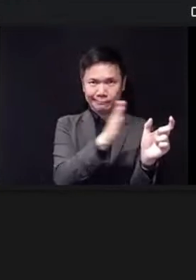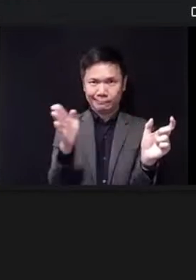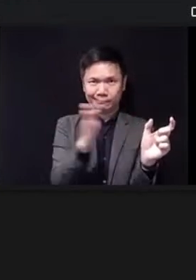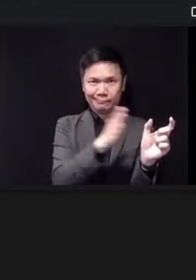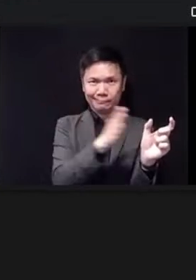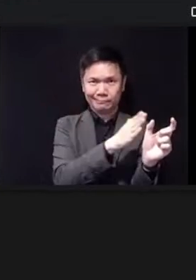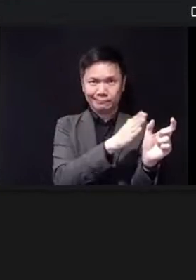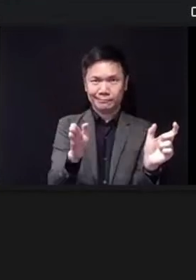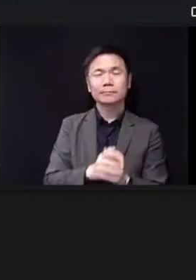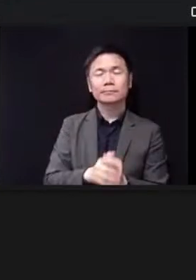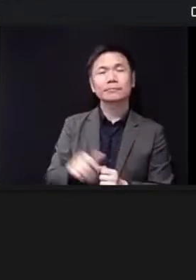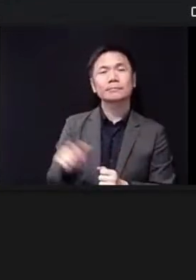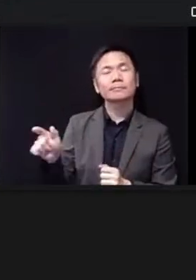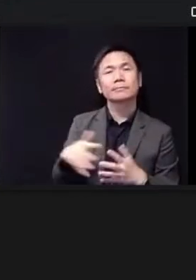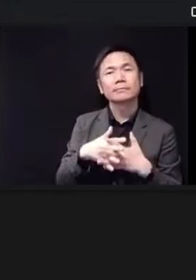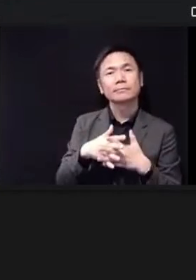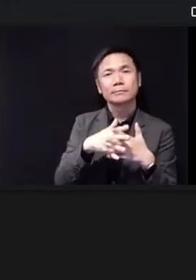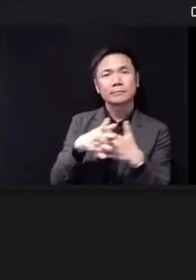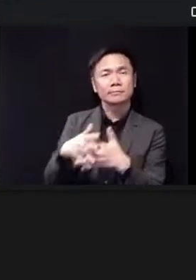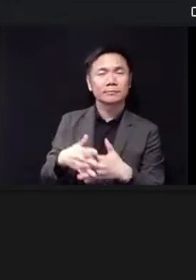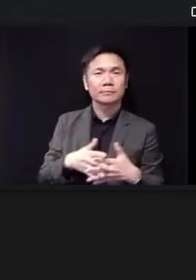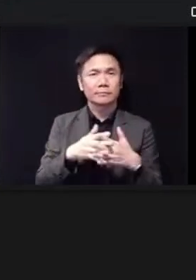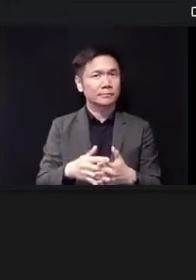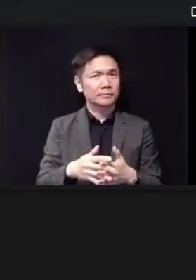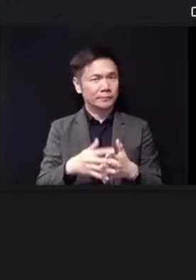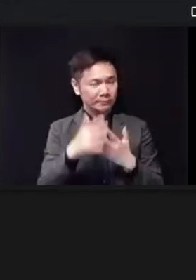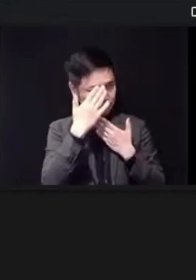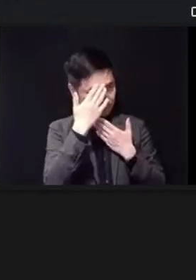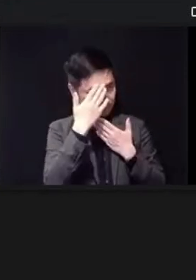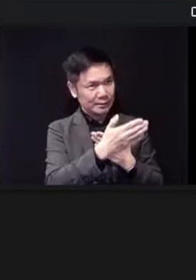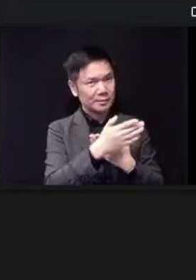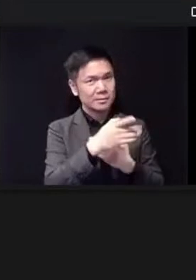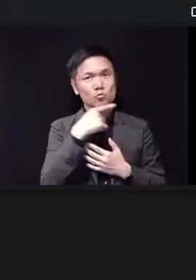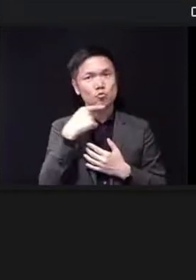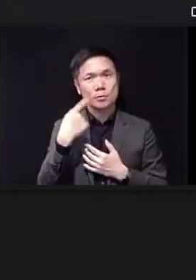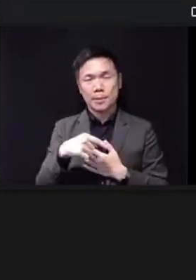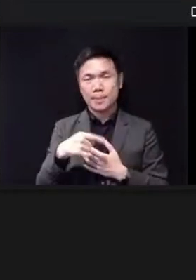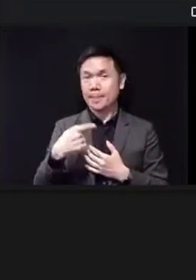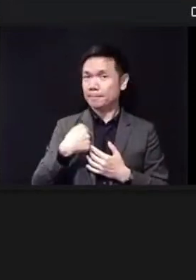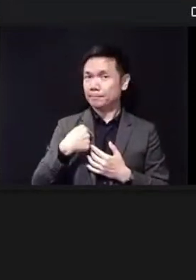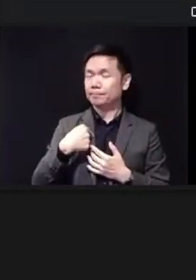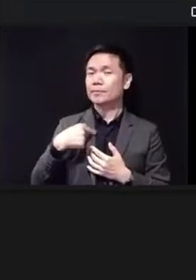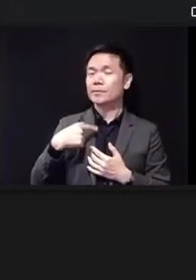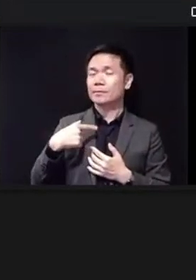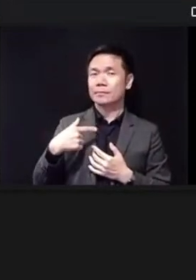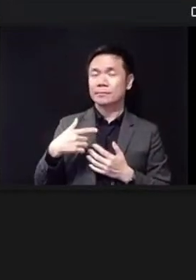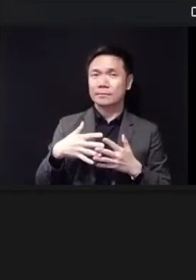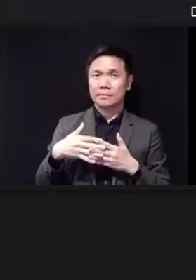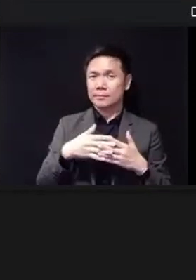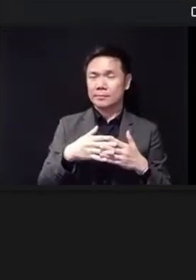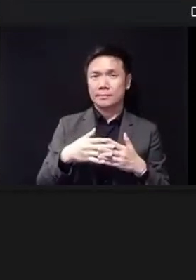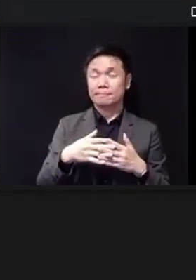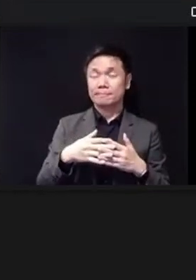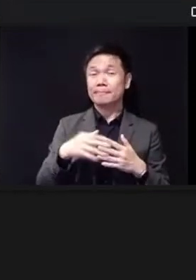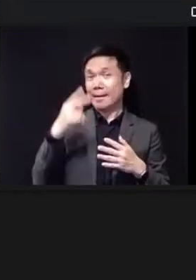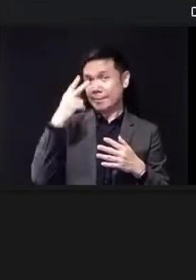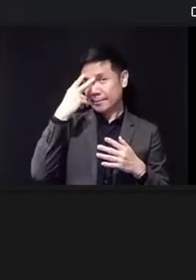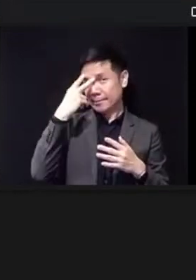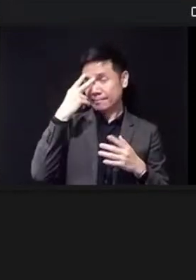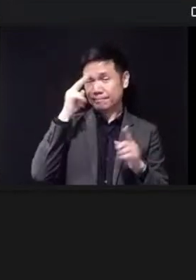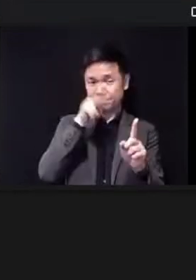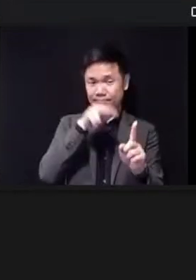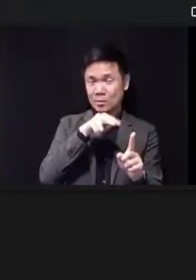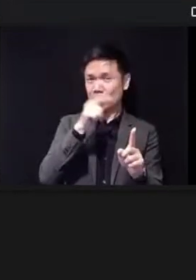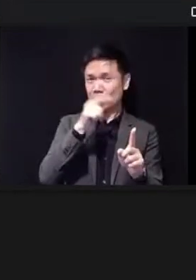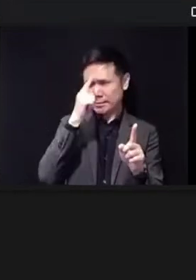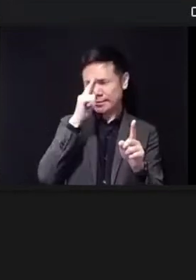Thank you so much. And I think my distinguished colleague from the Russian Federation and I are have the same idea, which is not